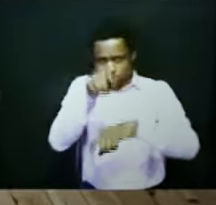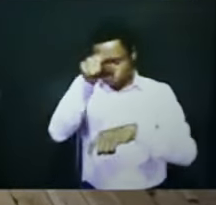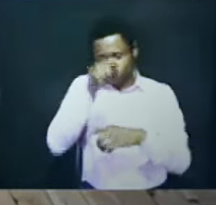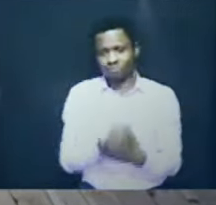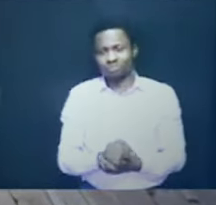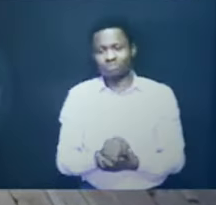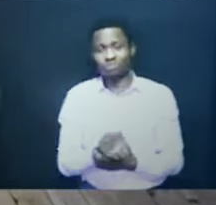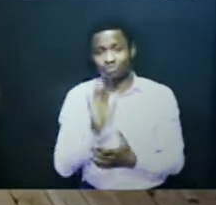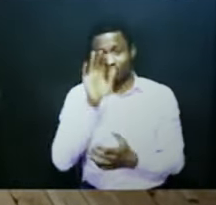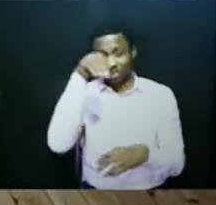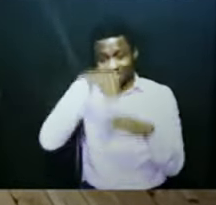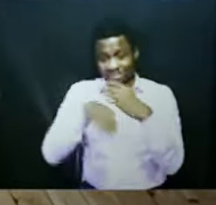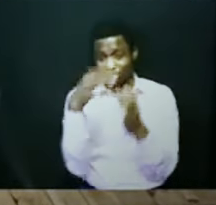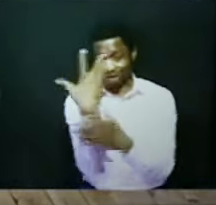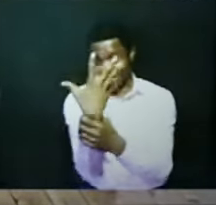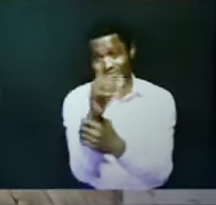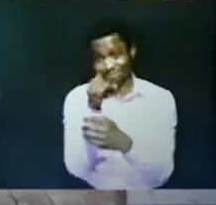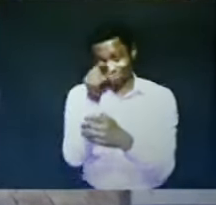It is in your hands.